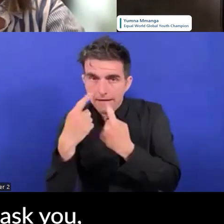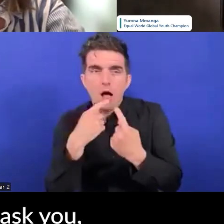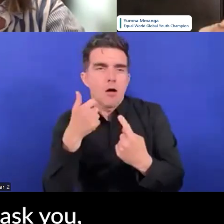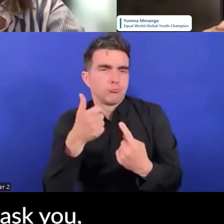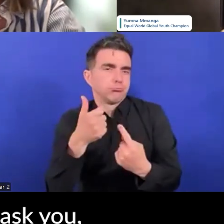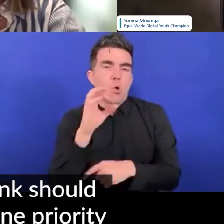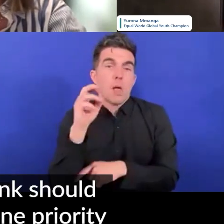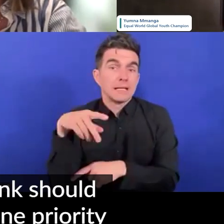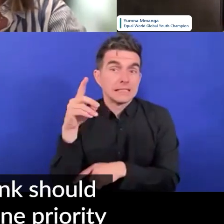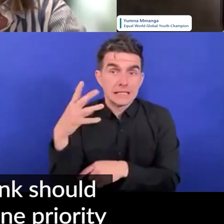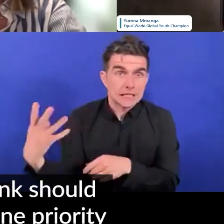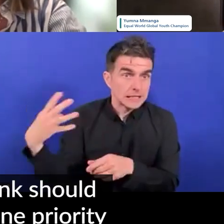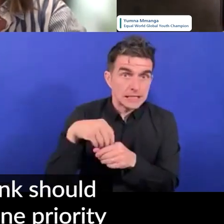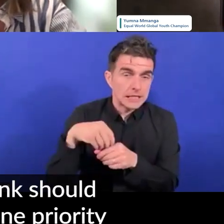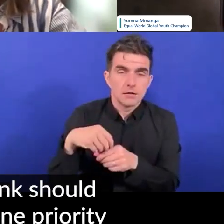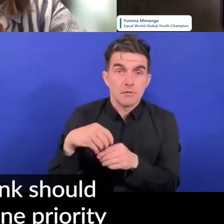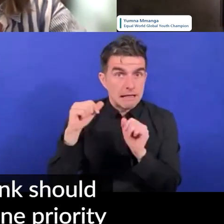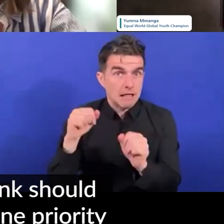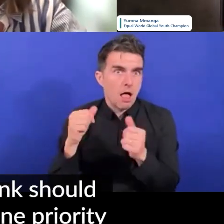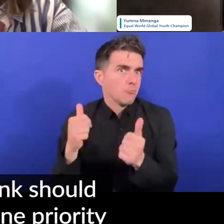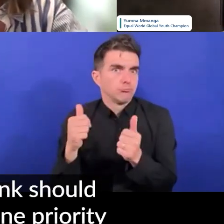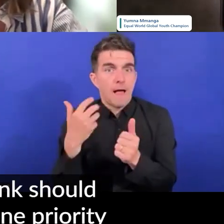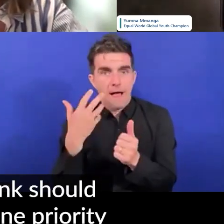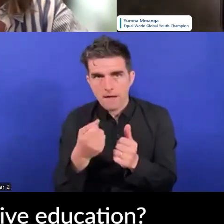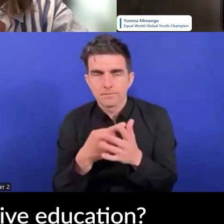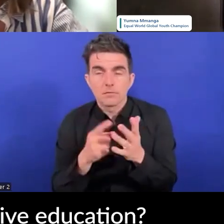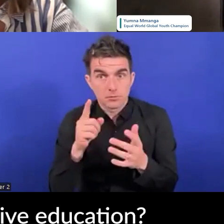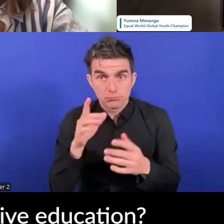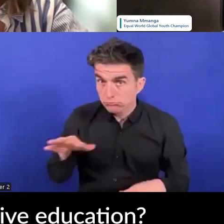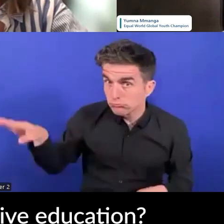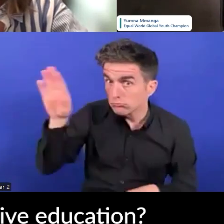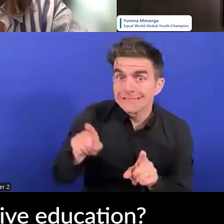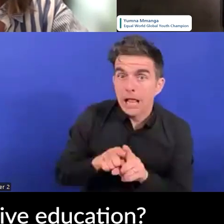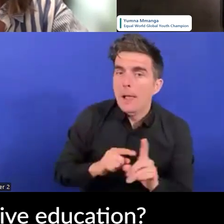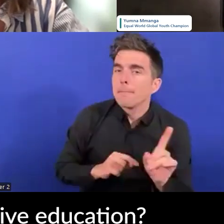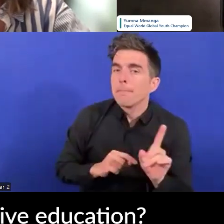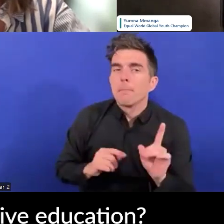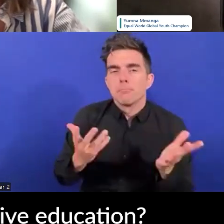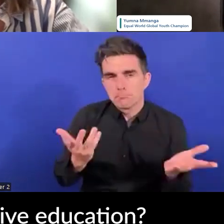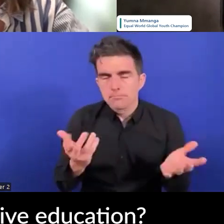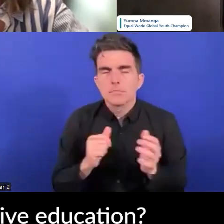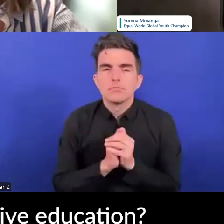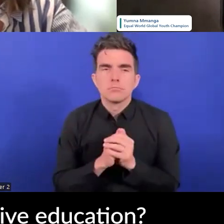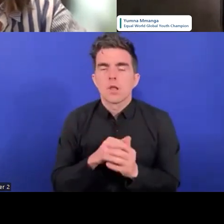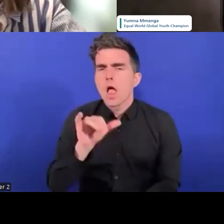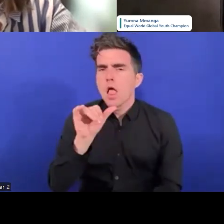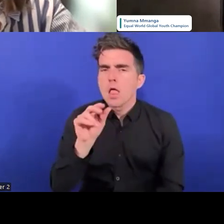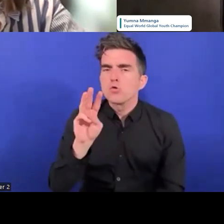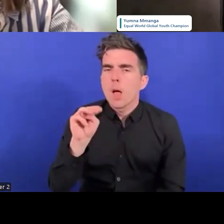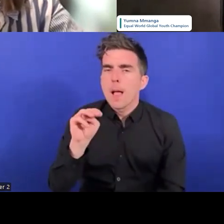to ask you, what do you think should be the #1 priority in Tanzania for inclusive education?